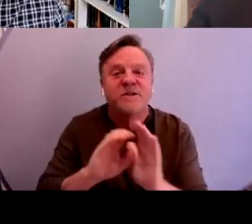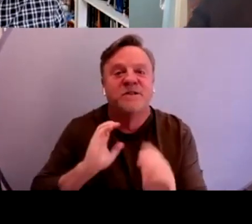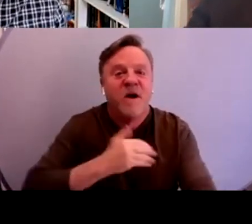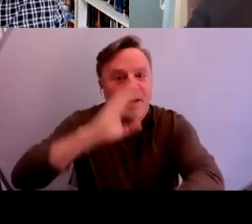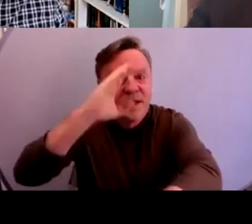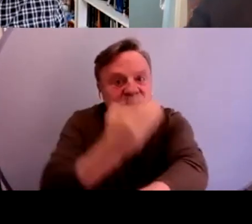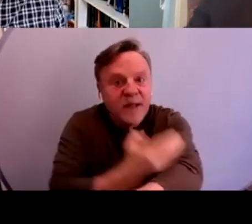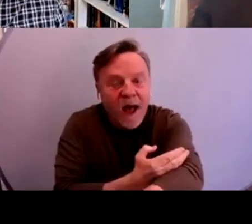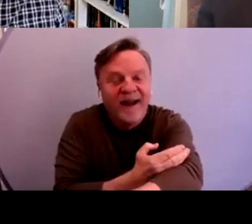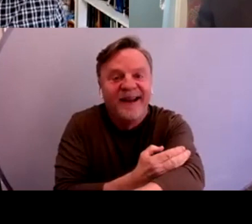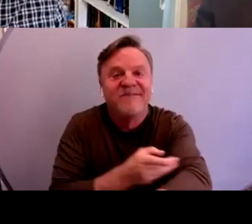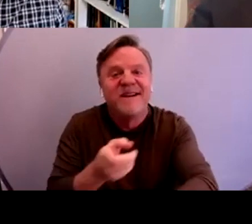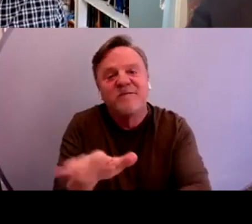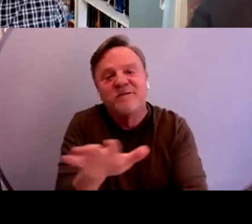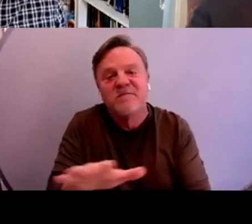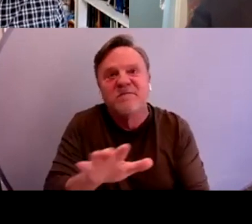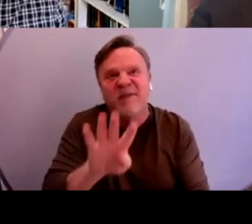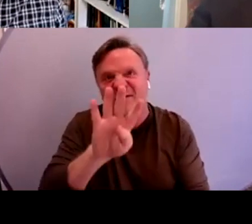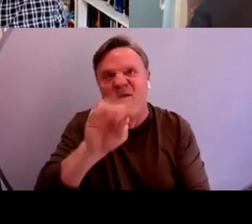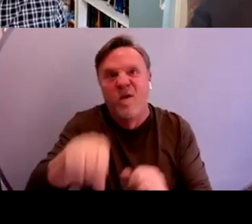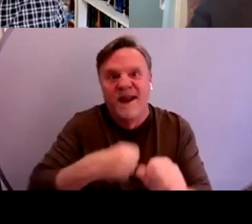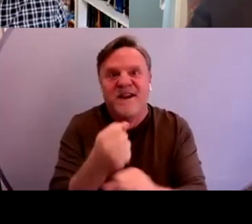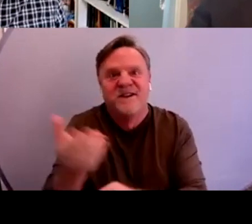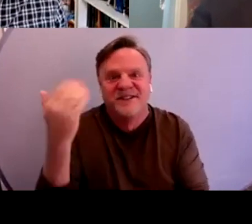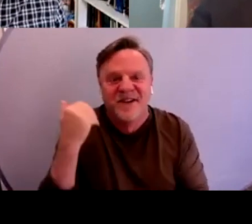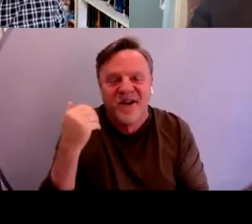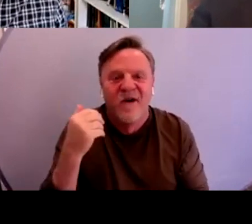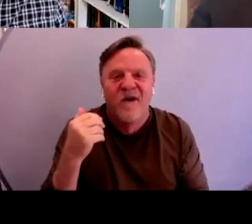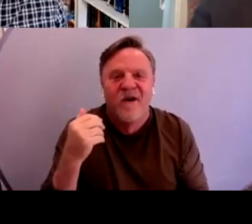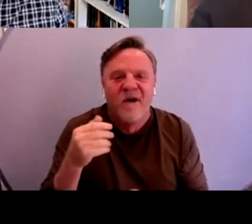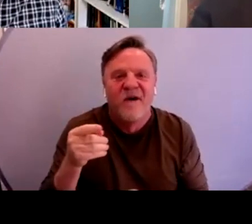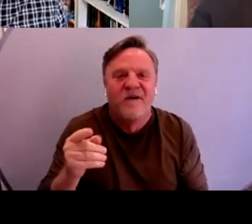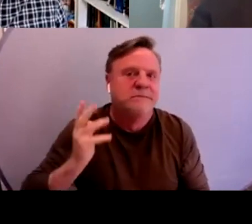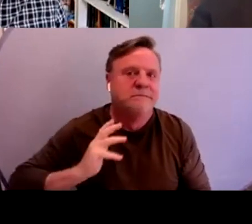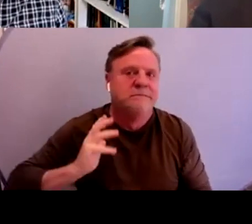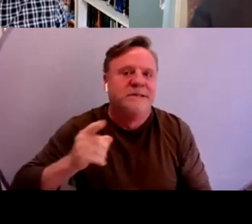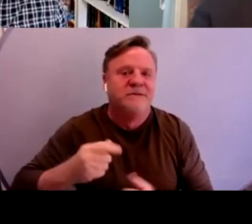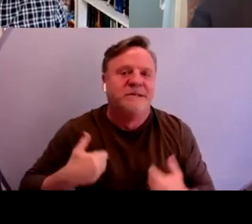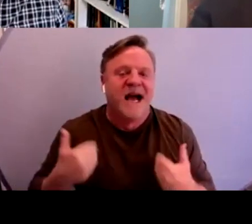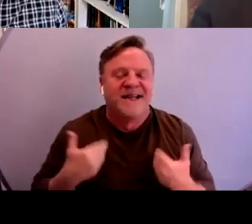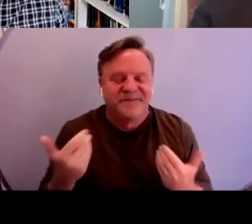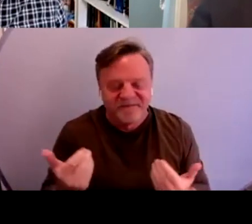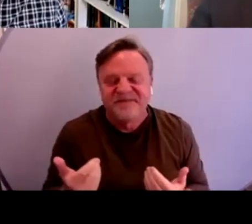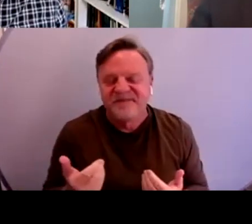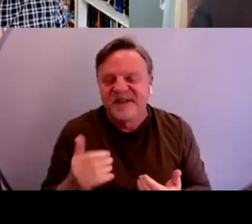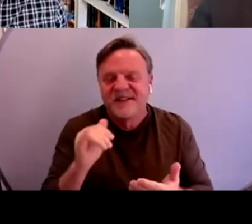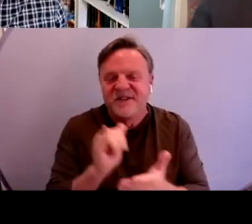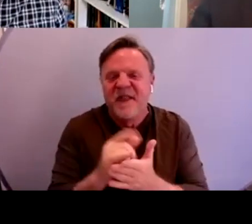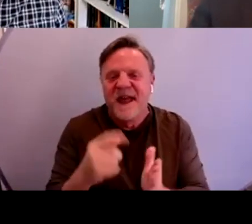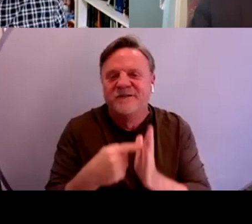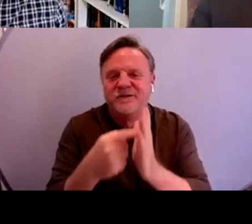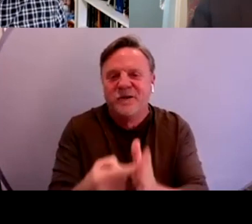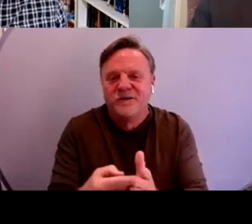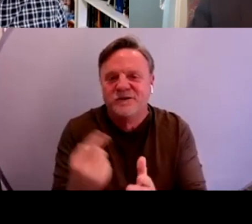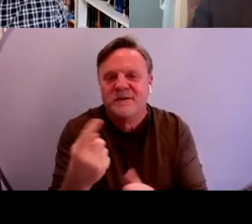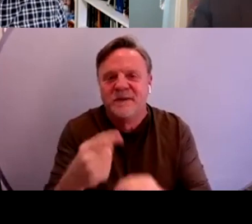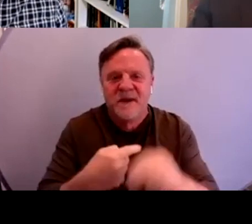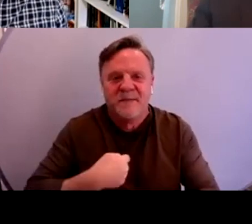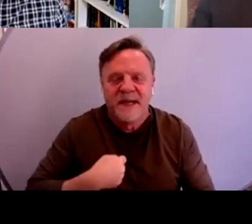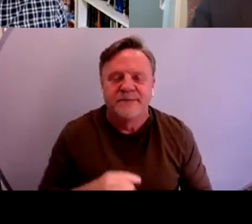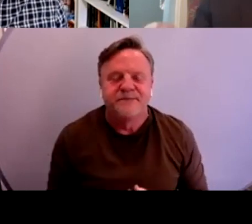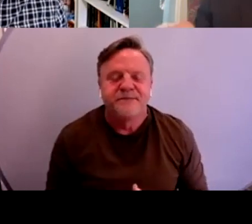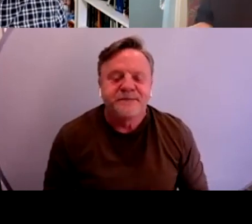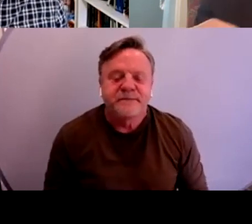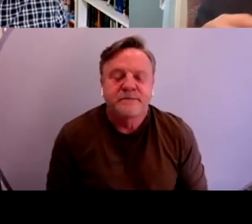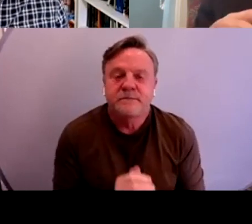he was about 40 years ago, when he was young. So that tells you about something about me. Now,